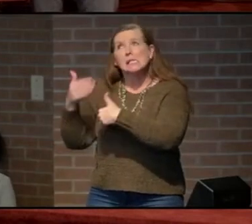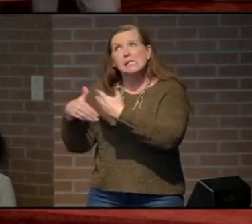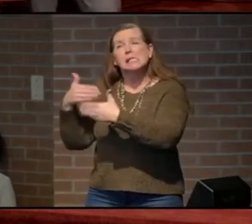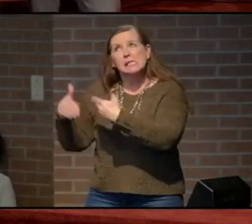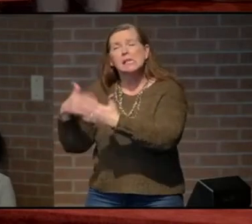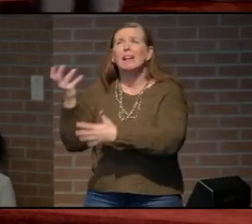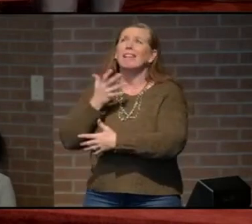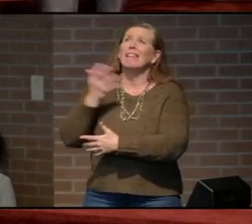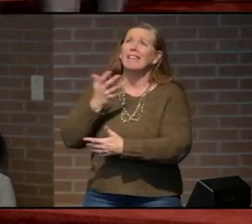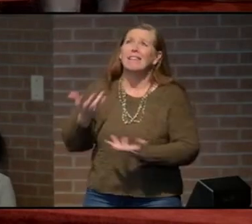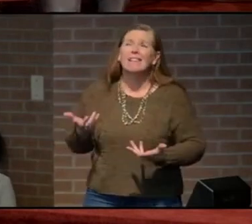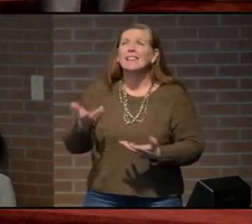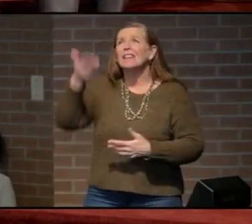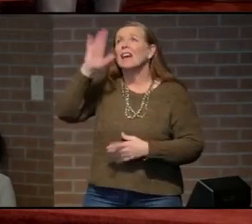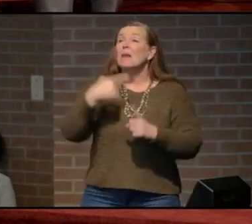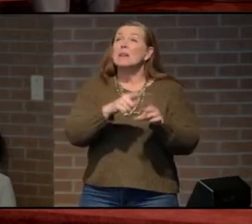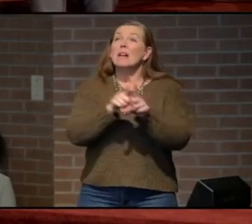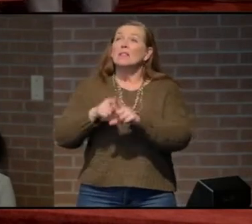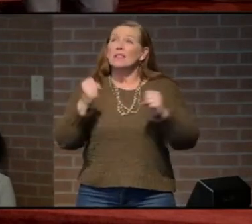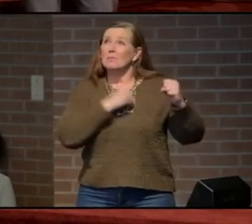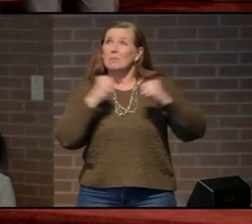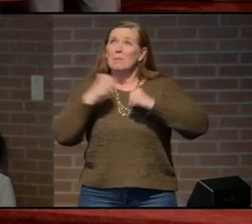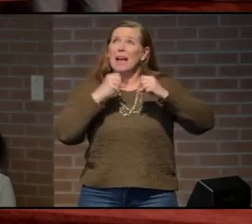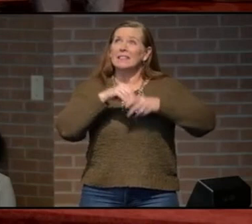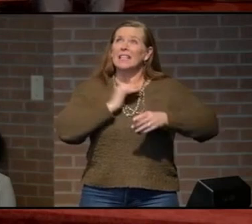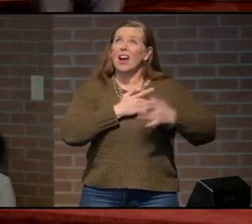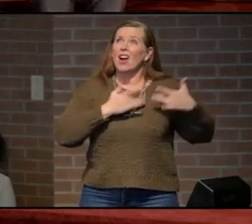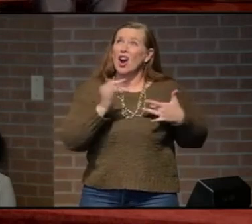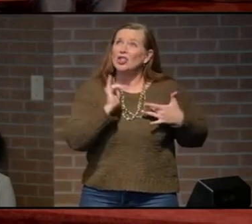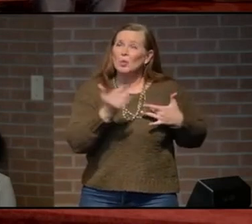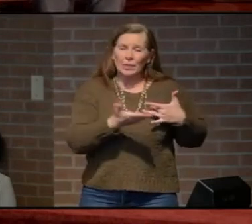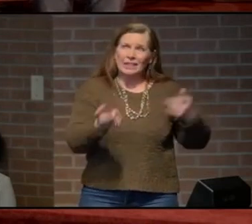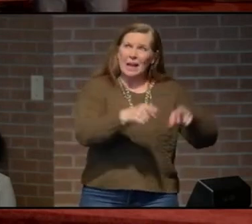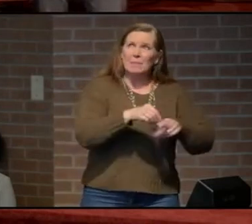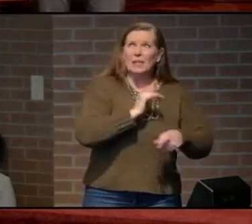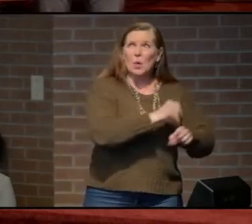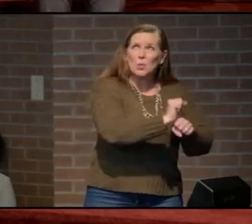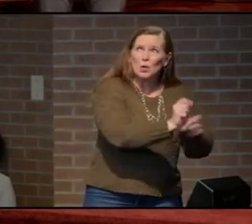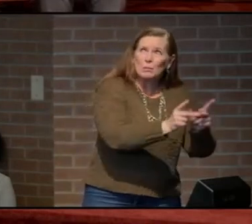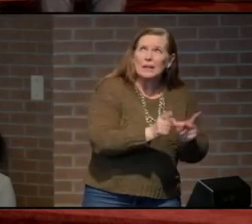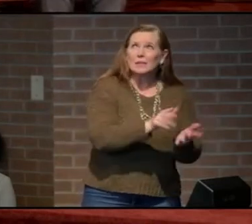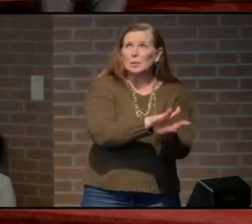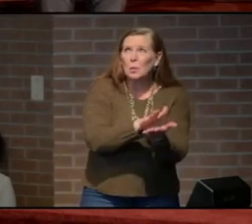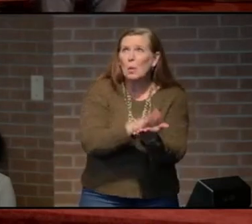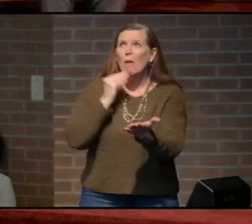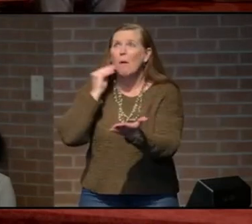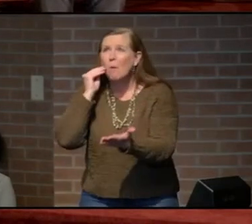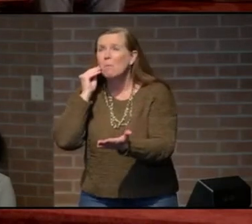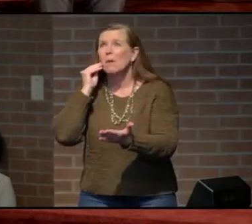God, there are battles in our hearts too, things that are going on in our workplaces and at school and in our homes.